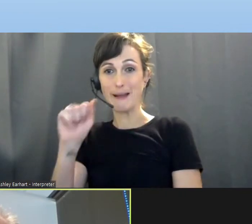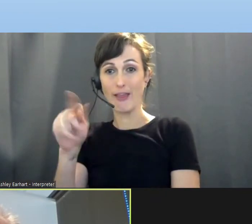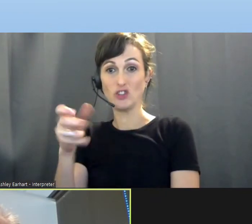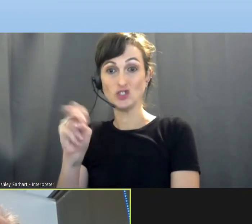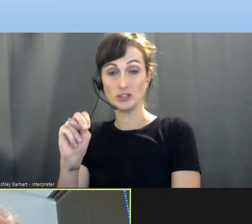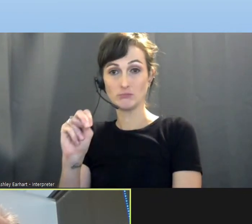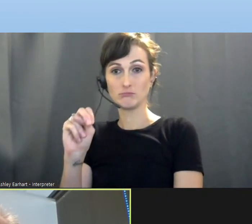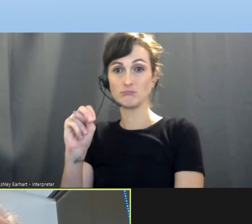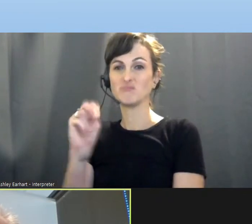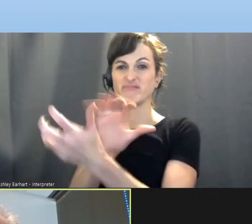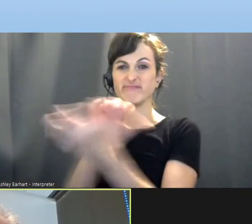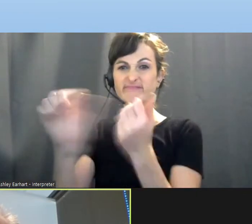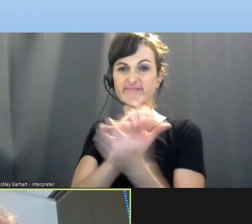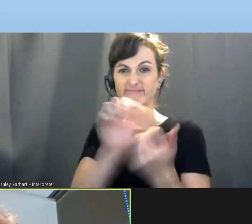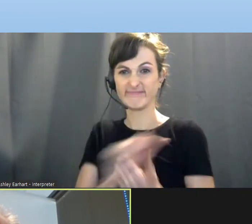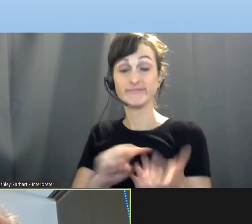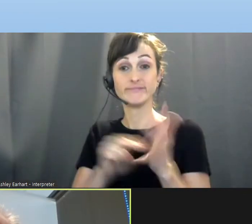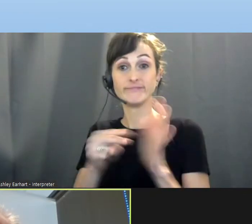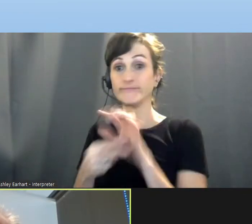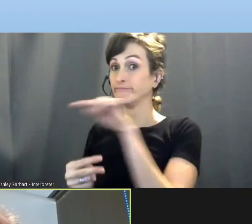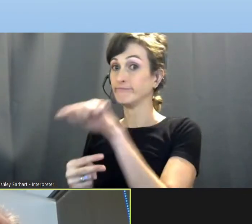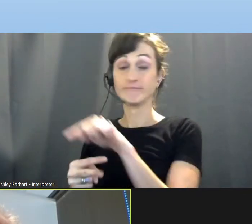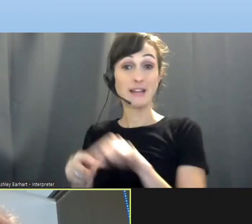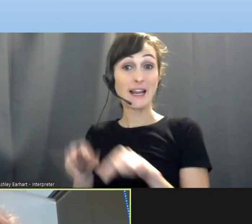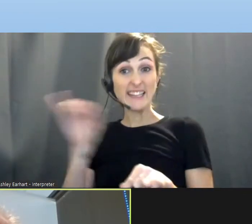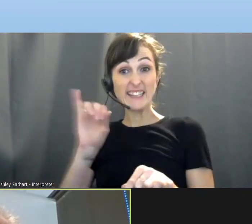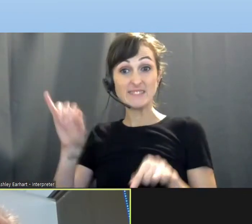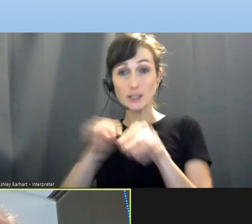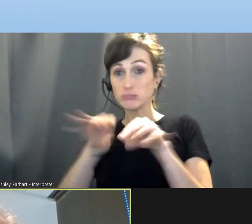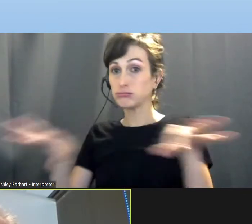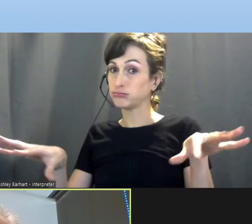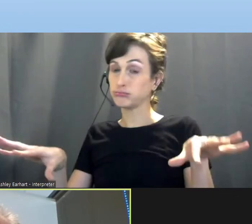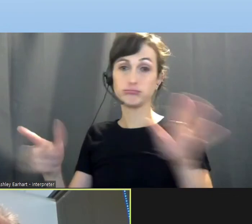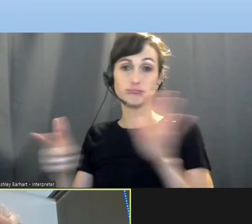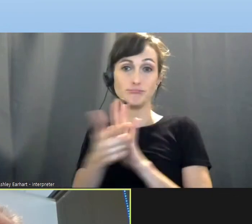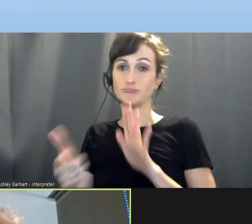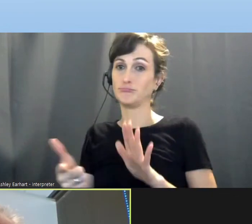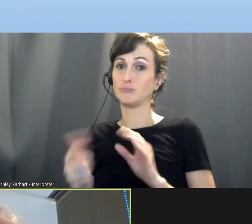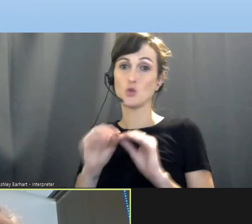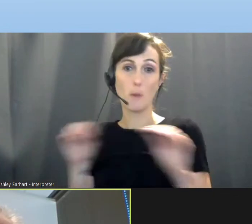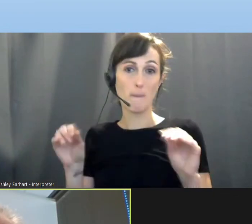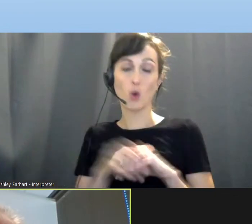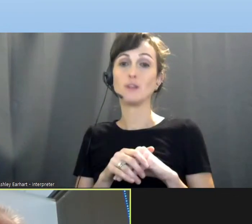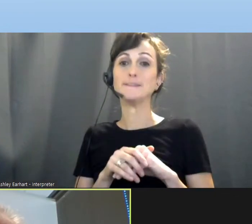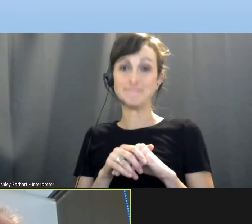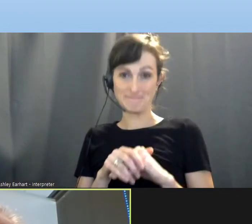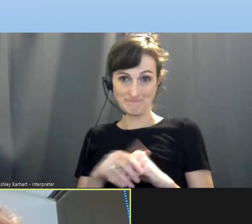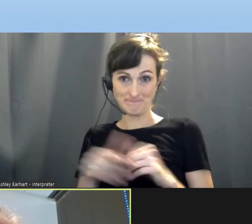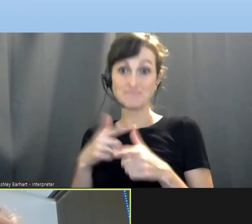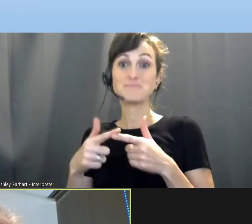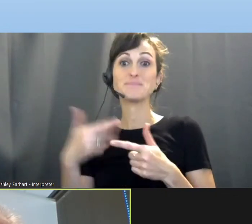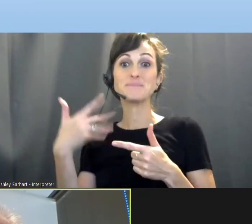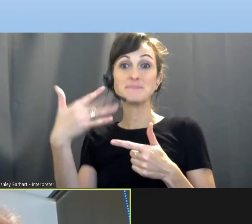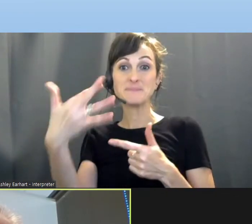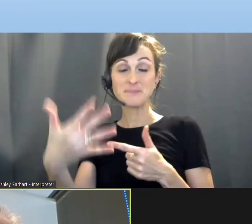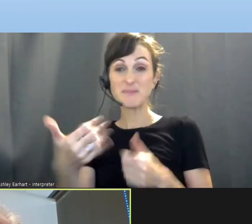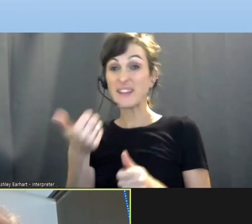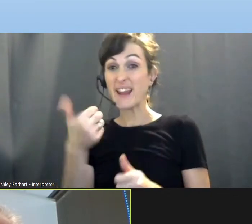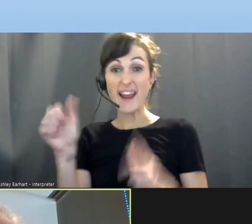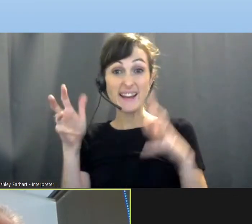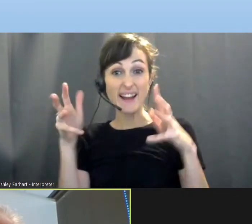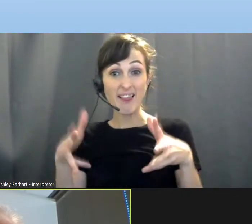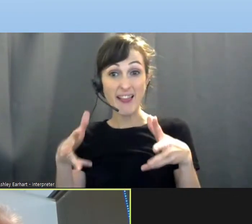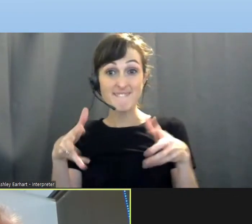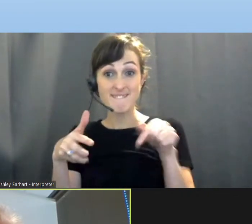longer infectious. And then afterward, the remaining organism that's left continues to break down and really turns into CO2